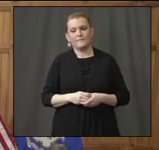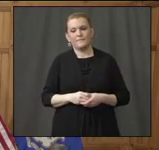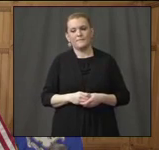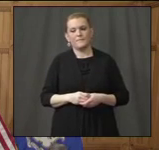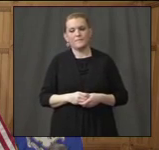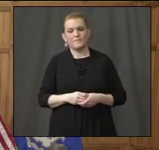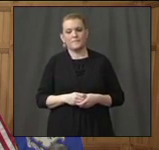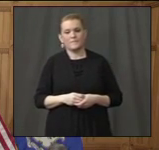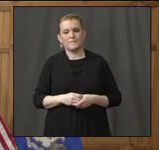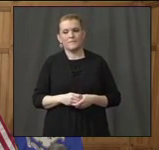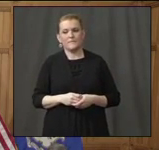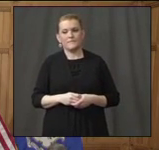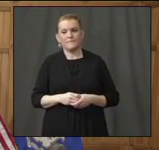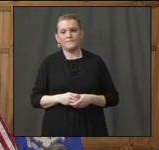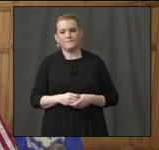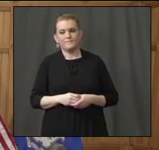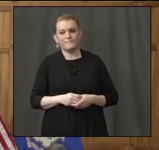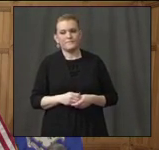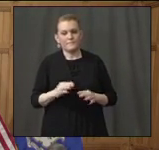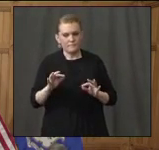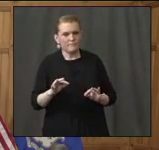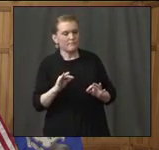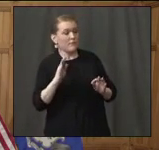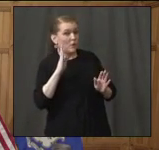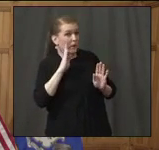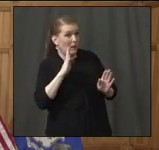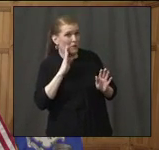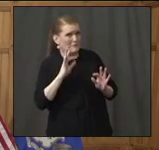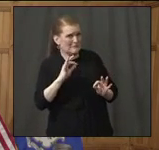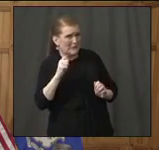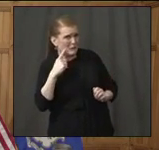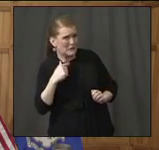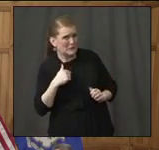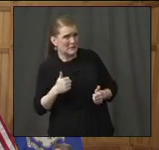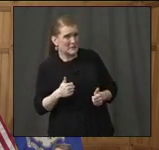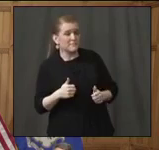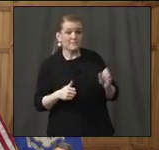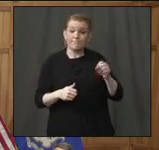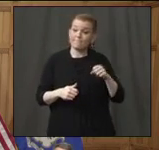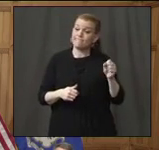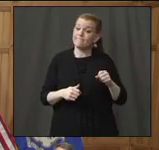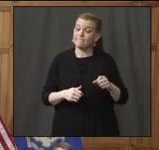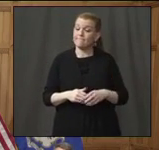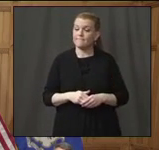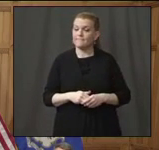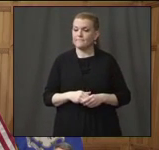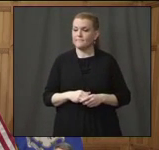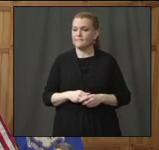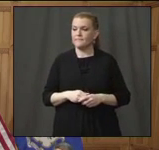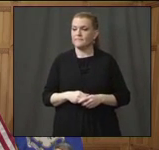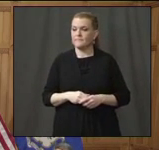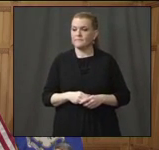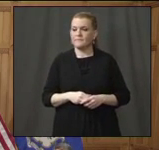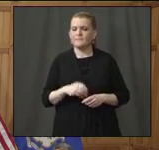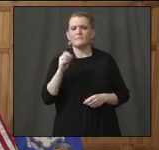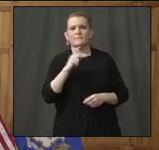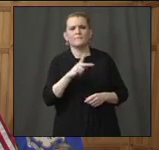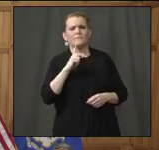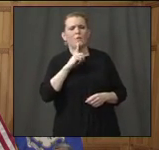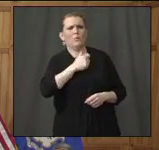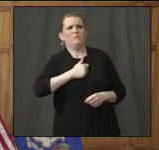Hartford Current. There you go. Sorry about Gotcha. that. Can you hear me? Can you hear me? We sure can. Governor, I'm